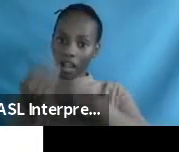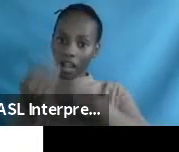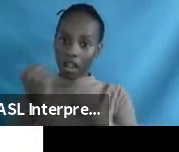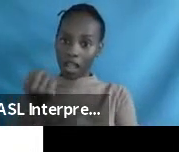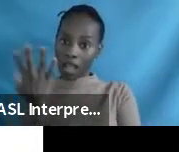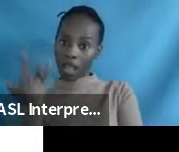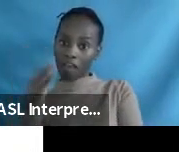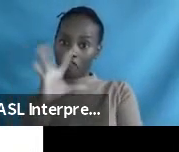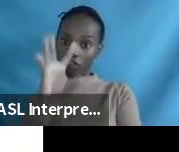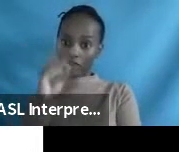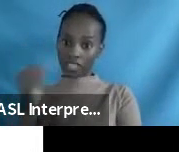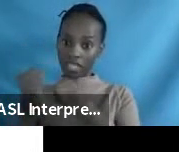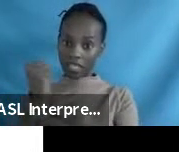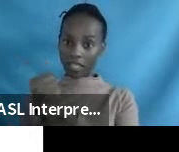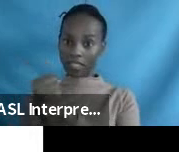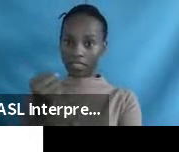of